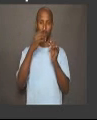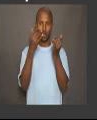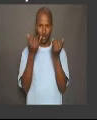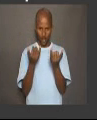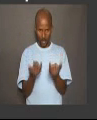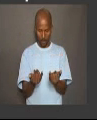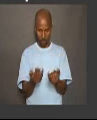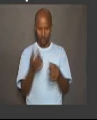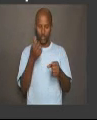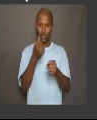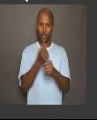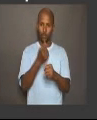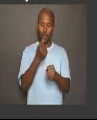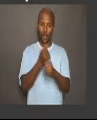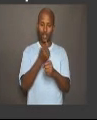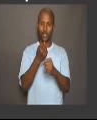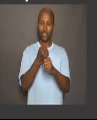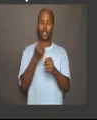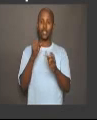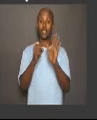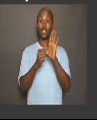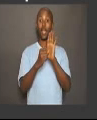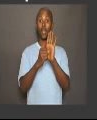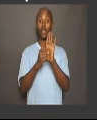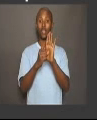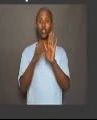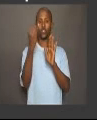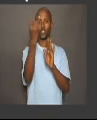Now, let us make a sign chart.